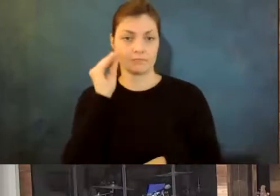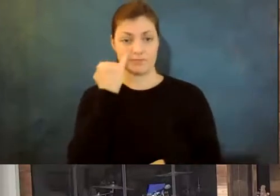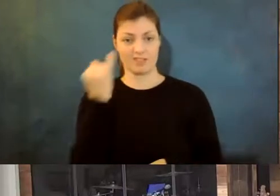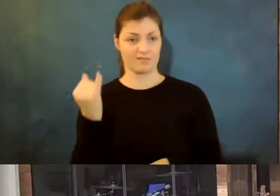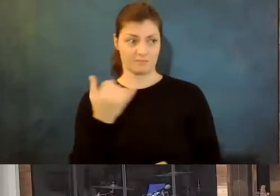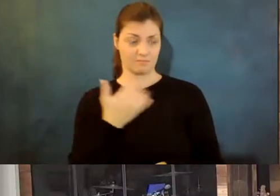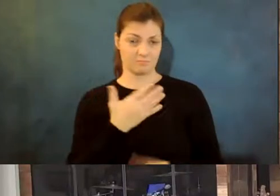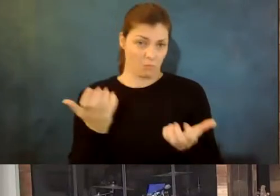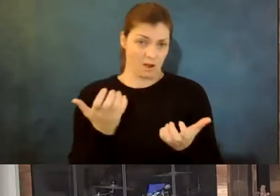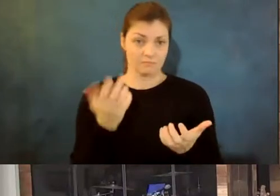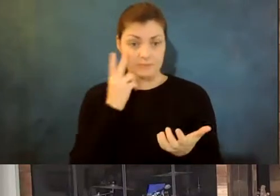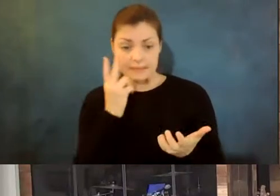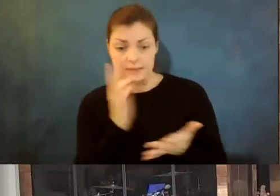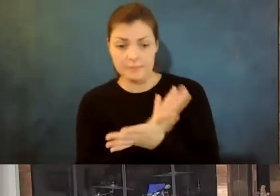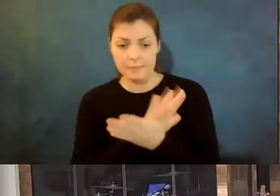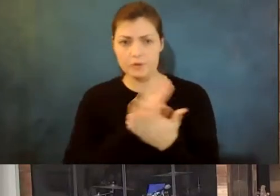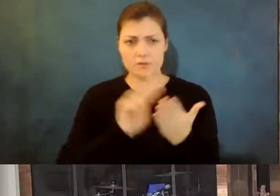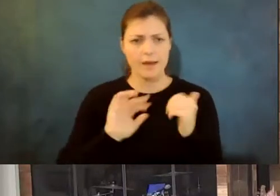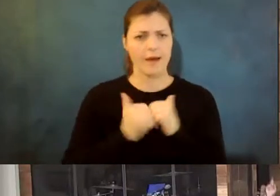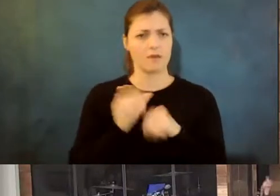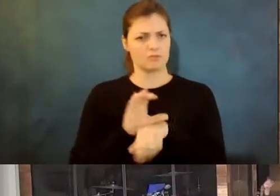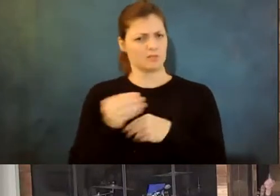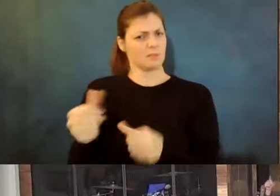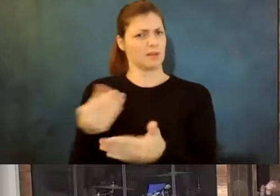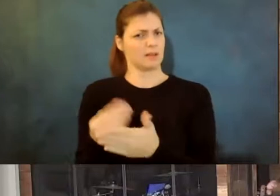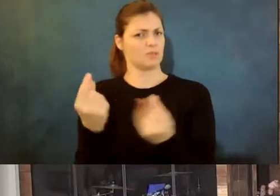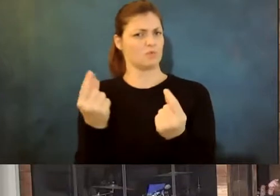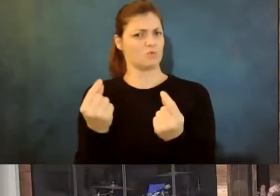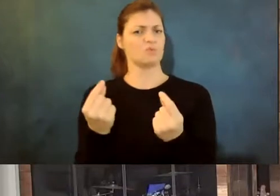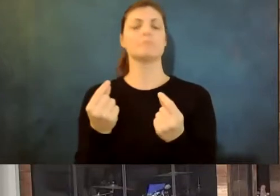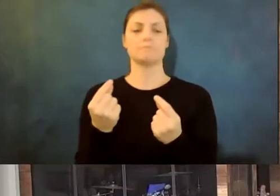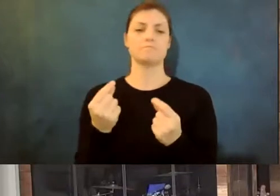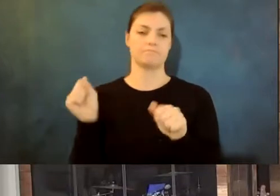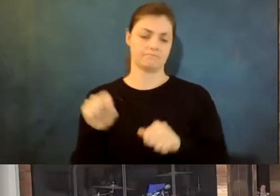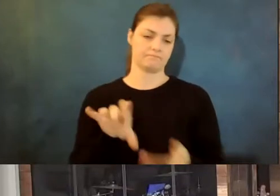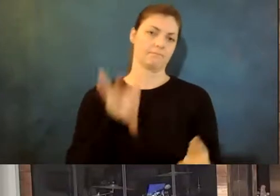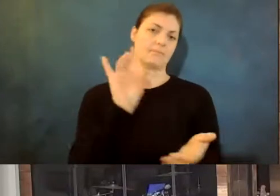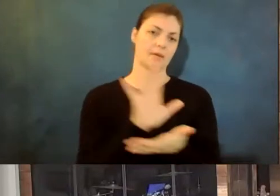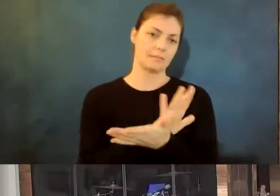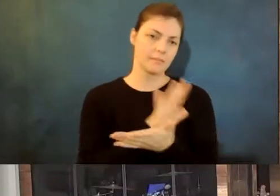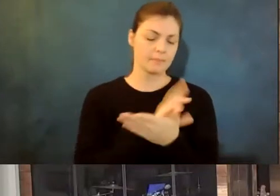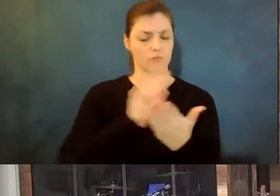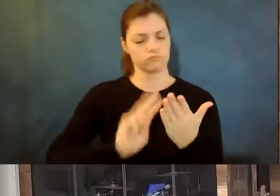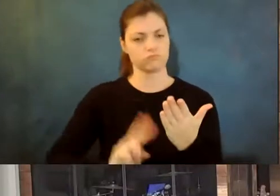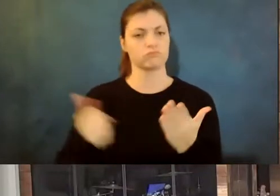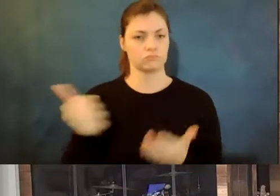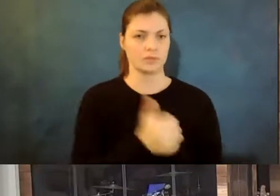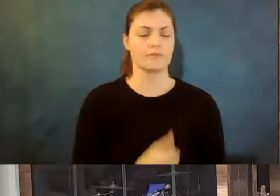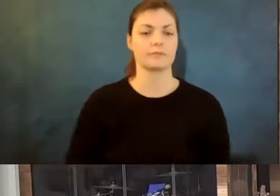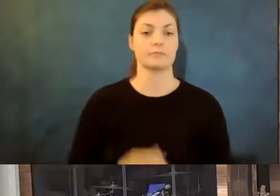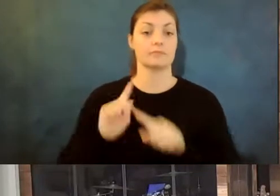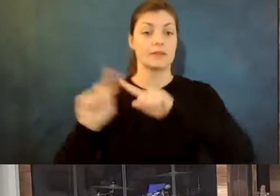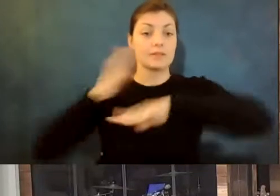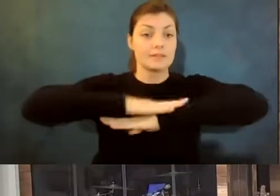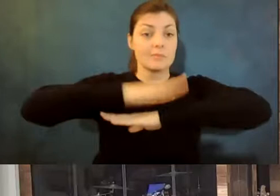you're comfortable doing that. But pick up those giving statements. They're out at the little counter out there. There are a bunch of tables out there still